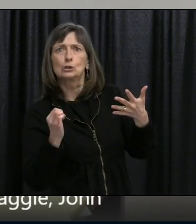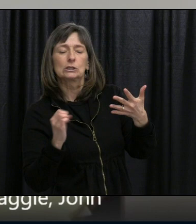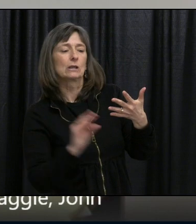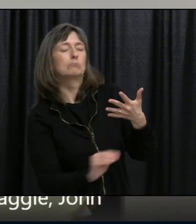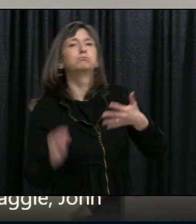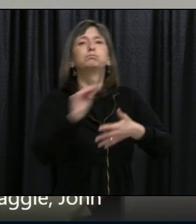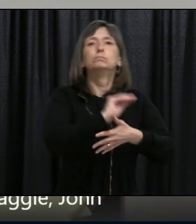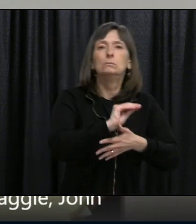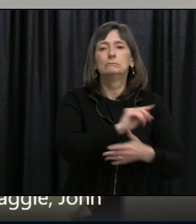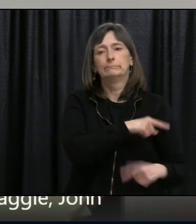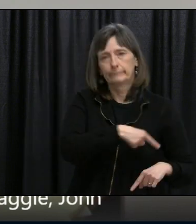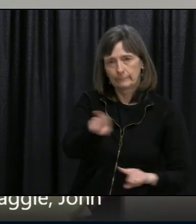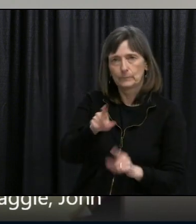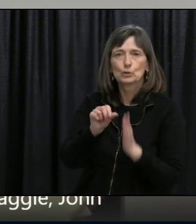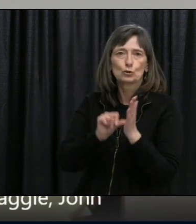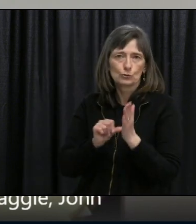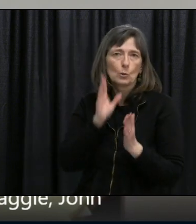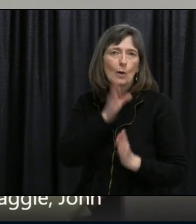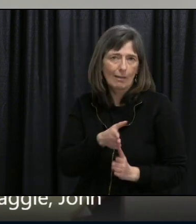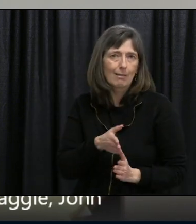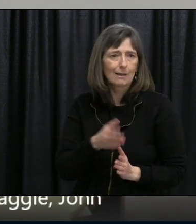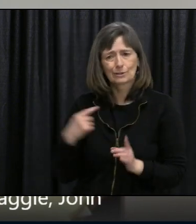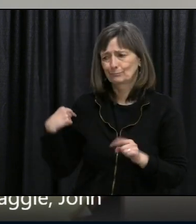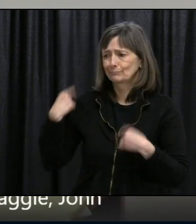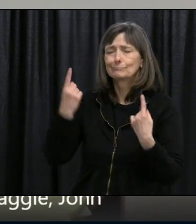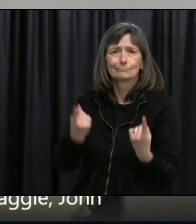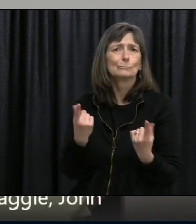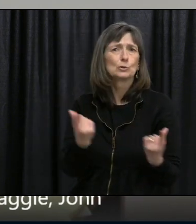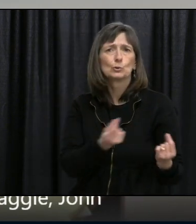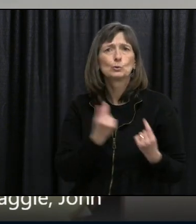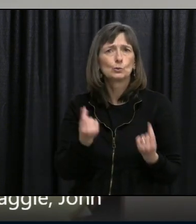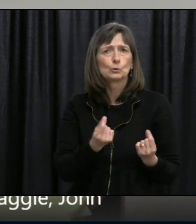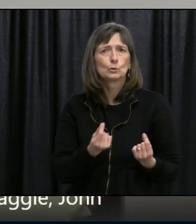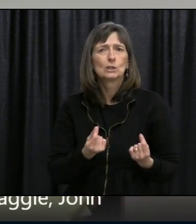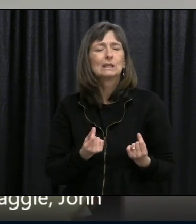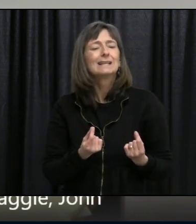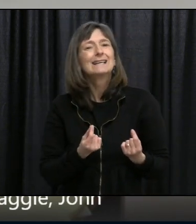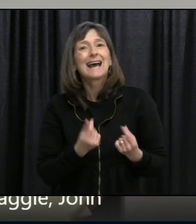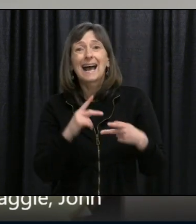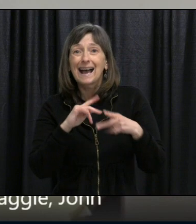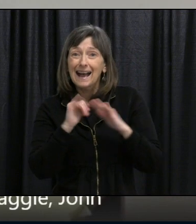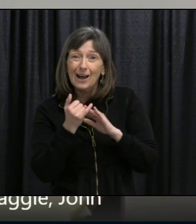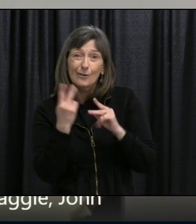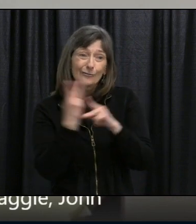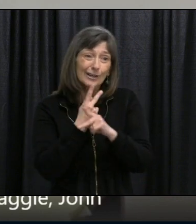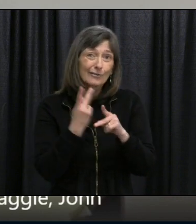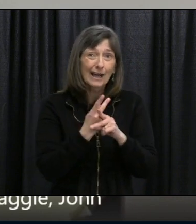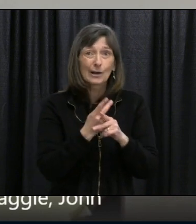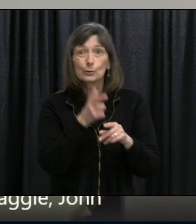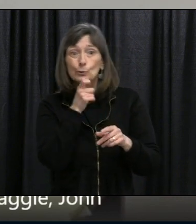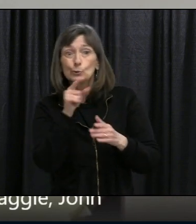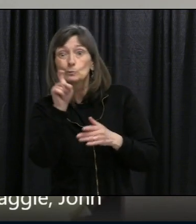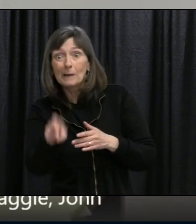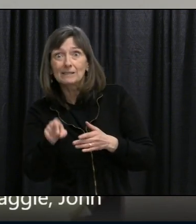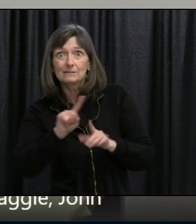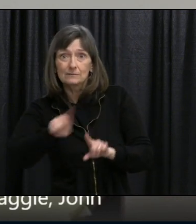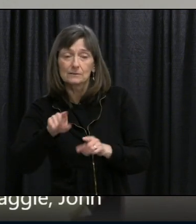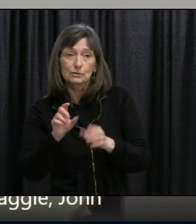brought in. It's a very difficult metric to calculate. There